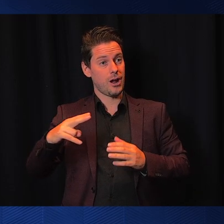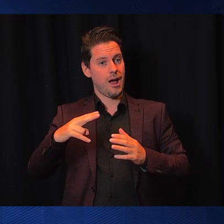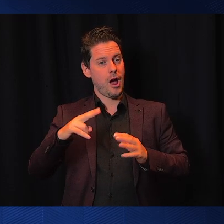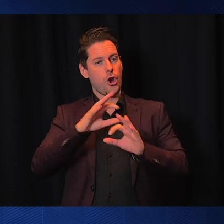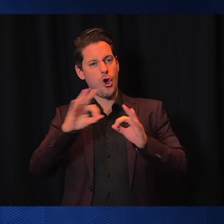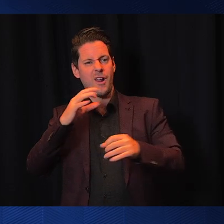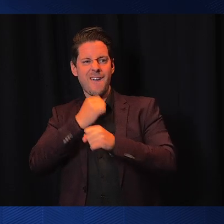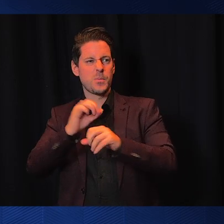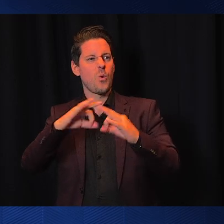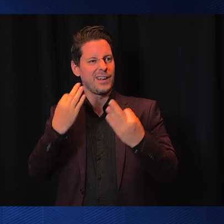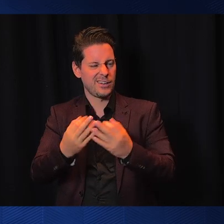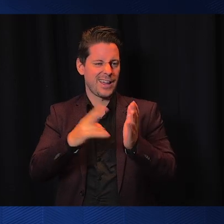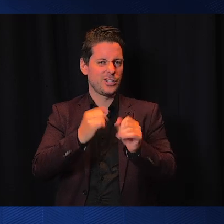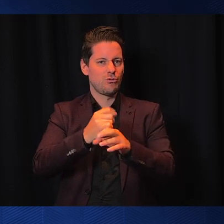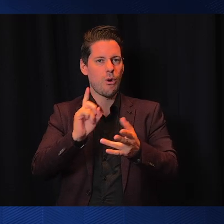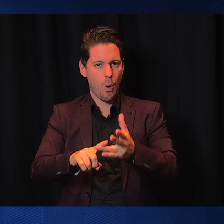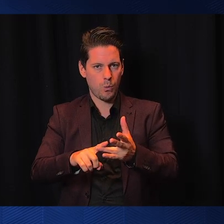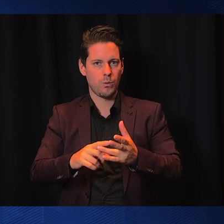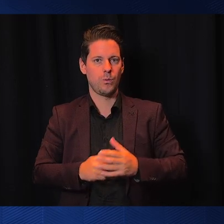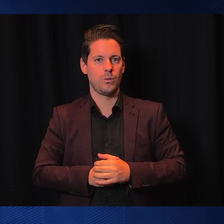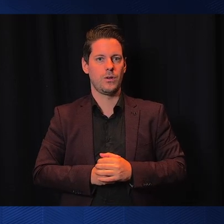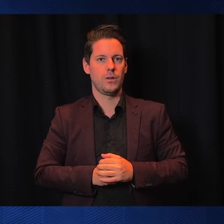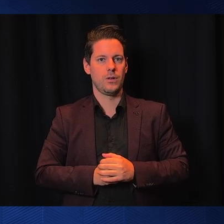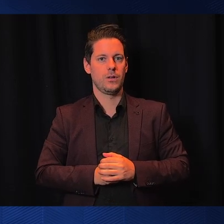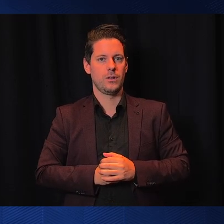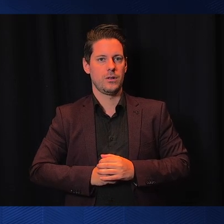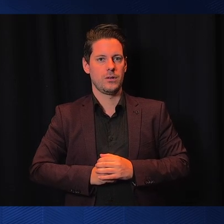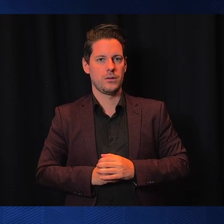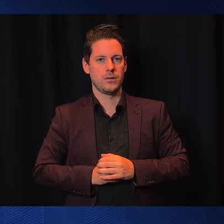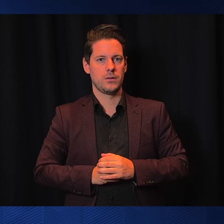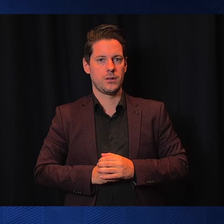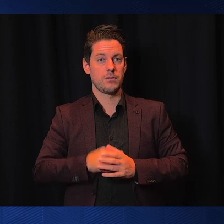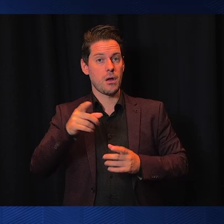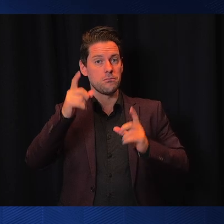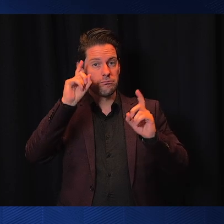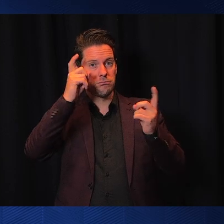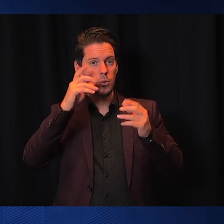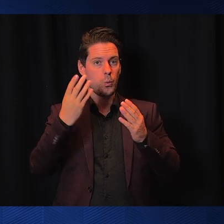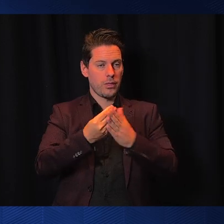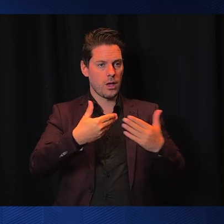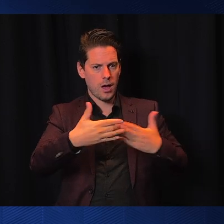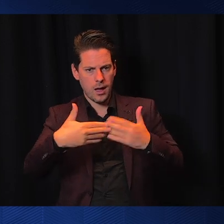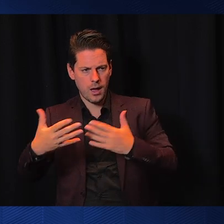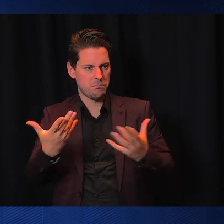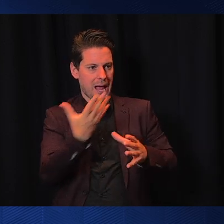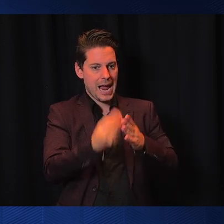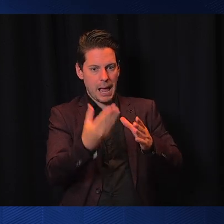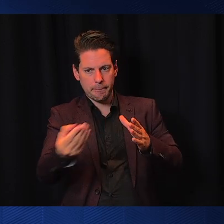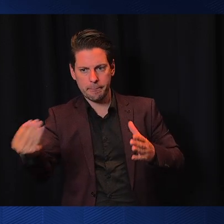with coordination or the gaps in it. Funding shortage, always, everywhere is the same